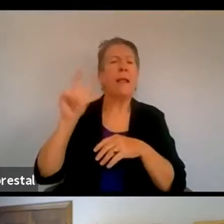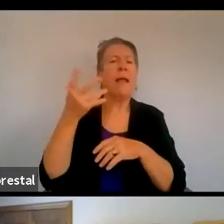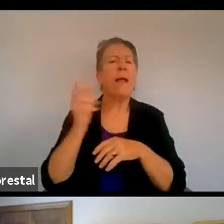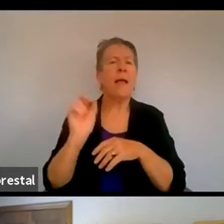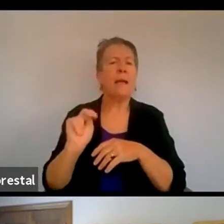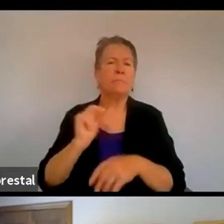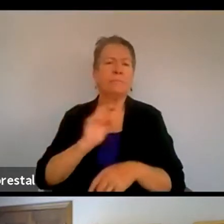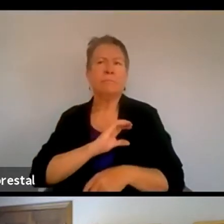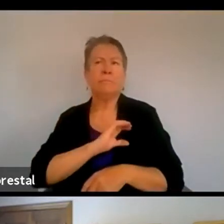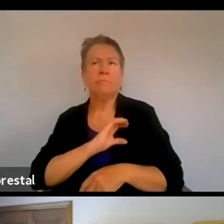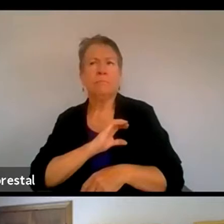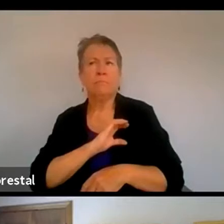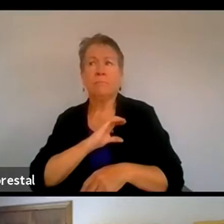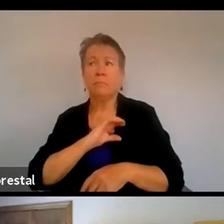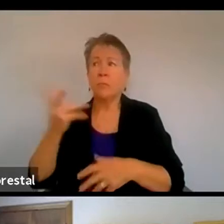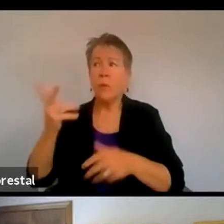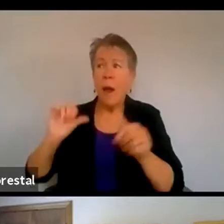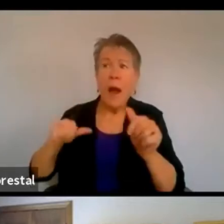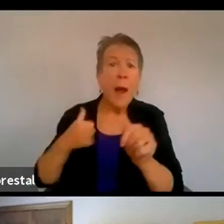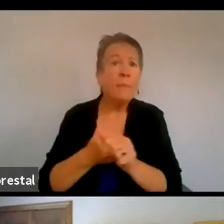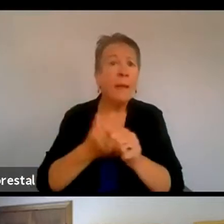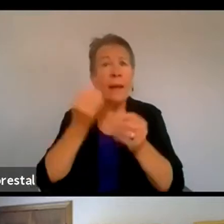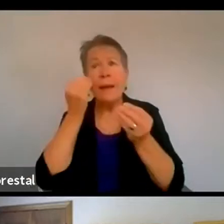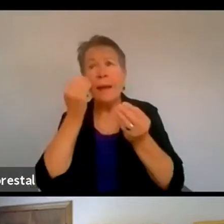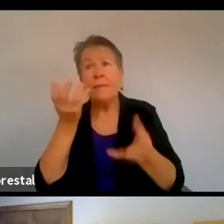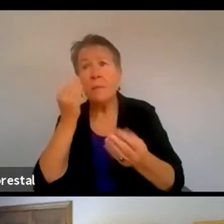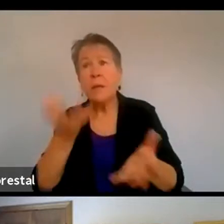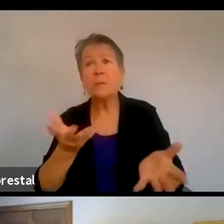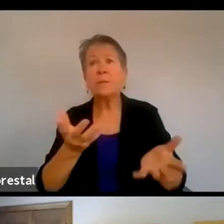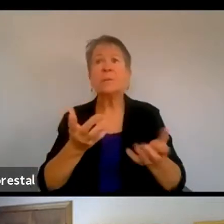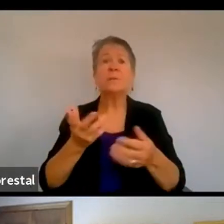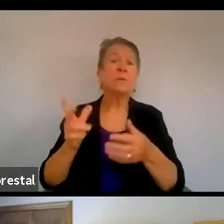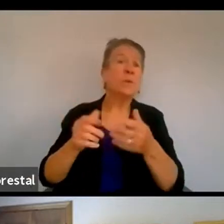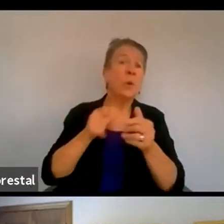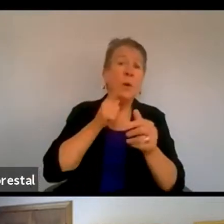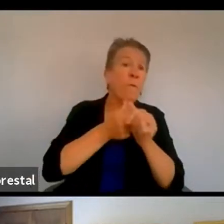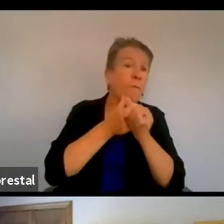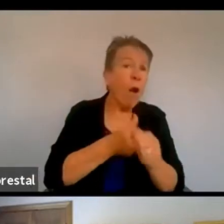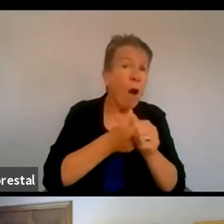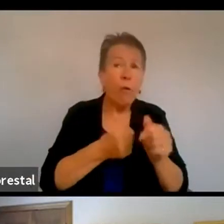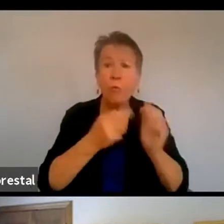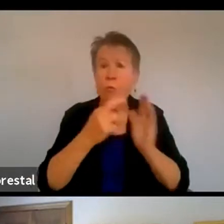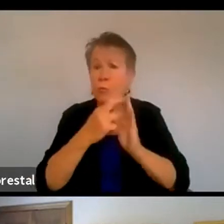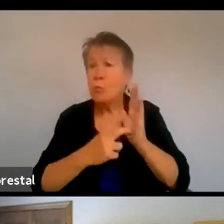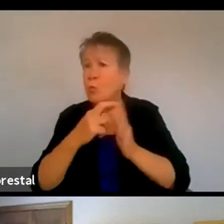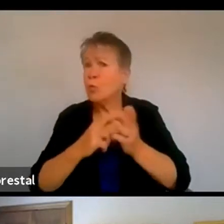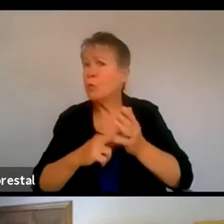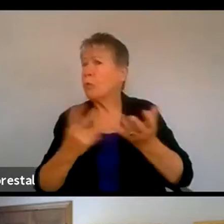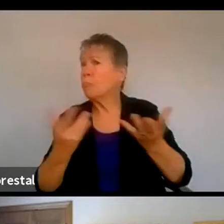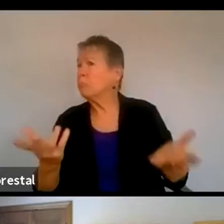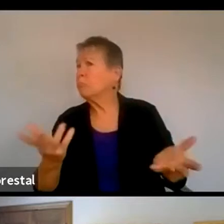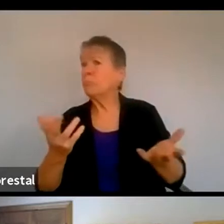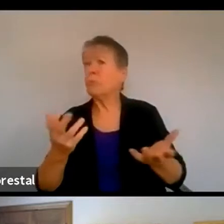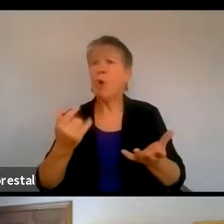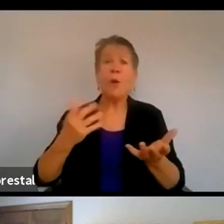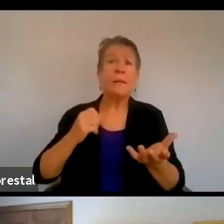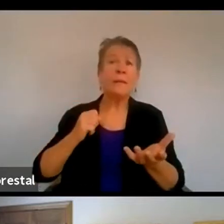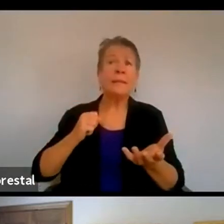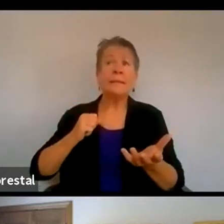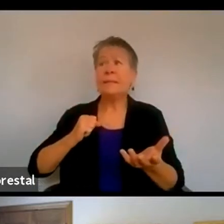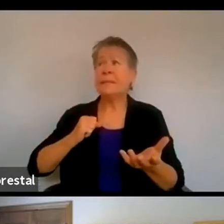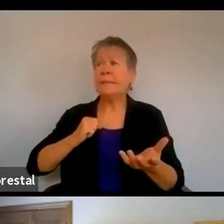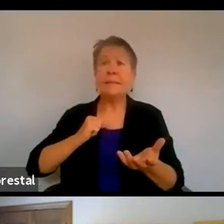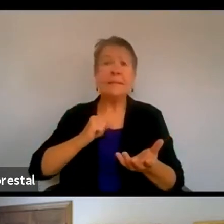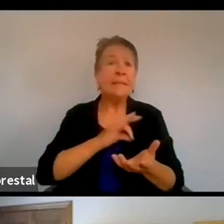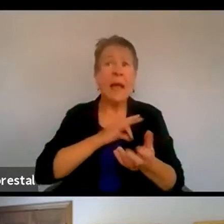Pat, on compliance, staffing, et cetera, other matters? Again, thank you for